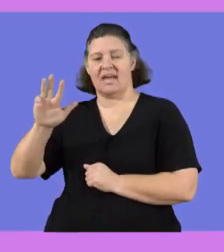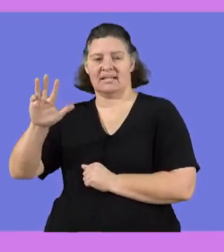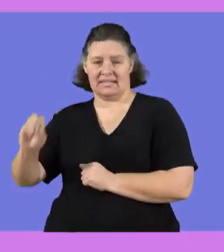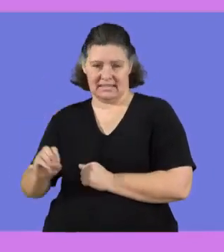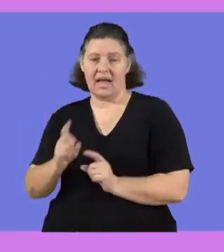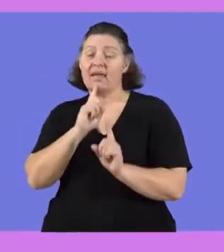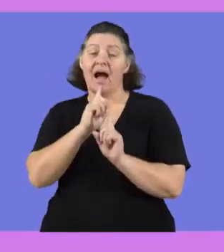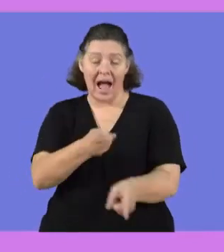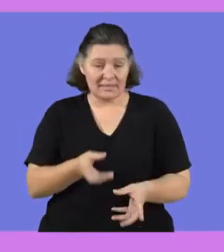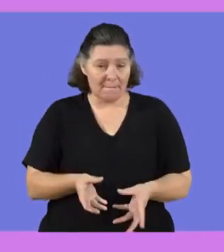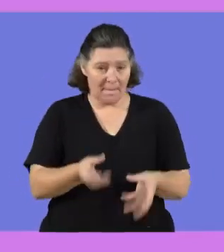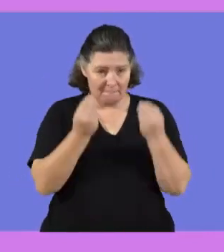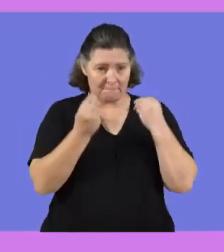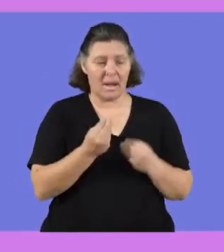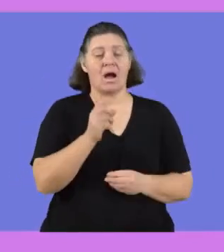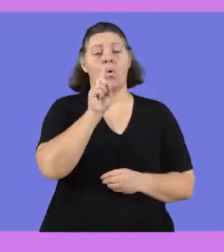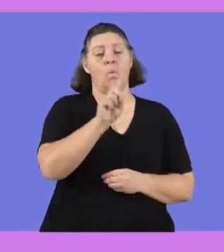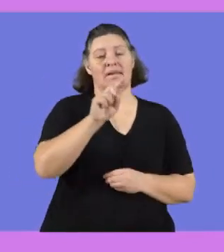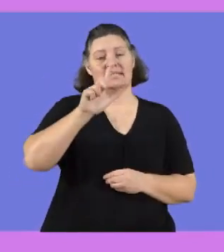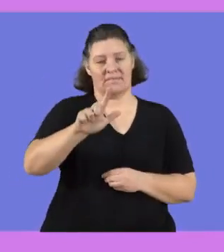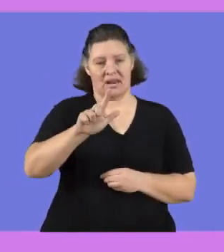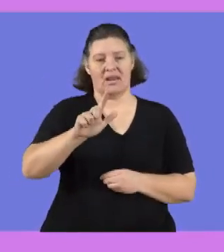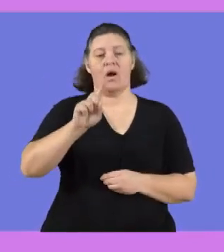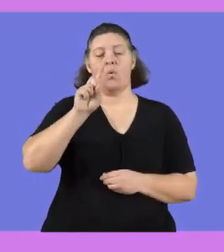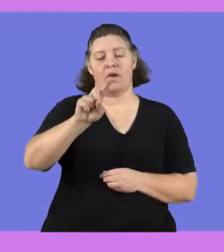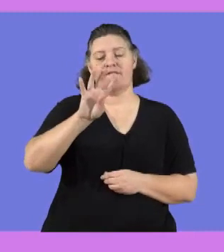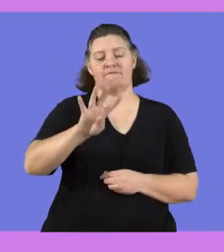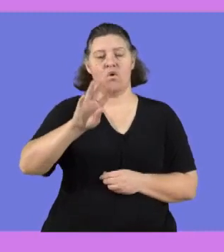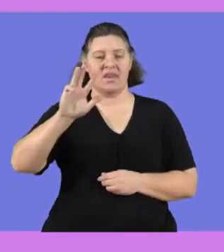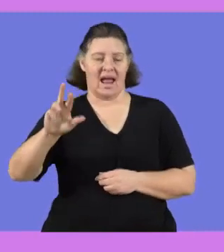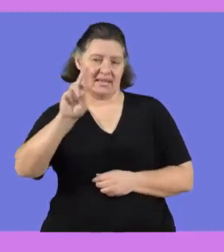15,590. And the answer that we got is